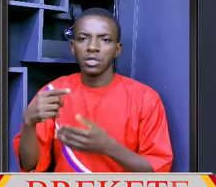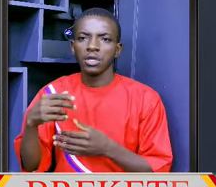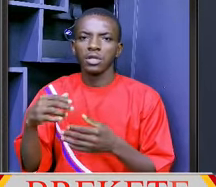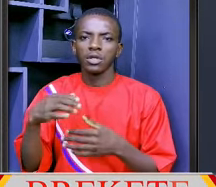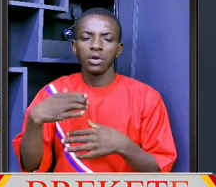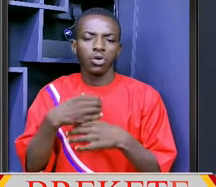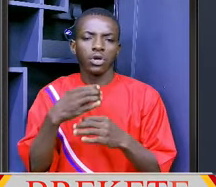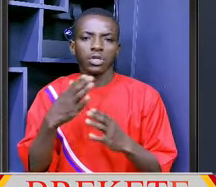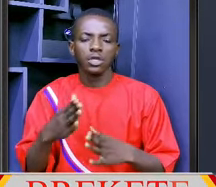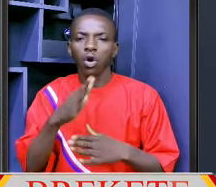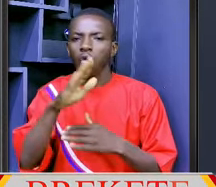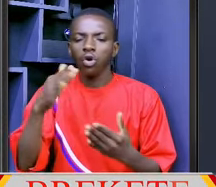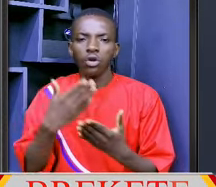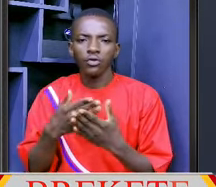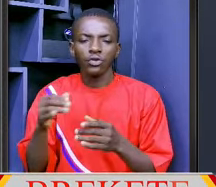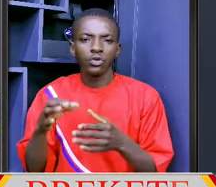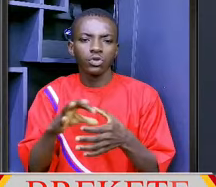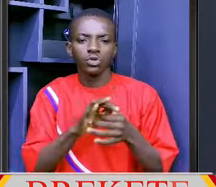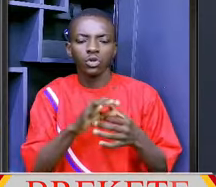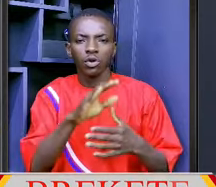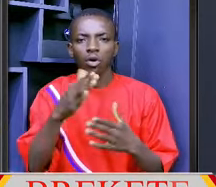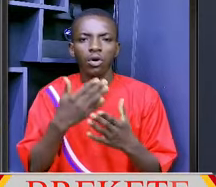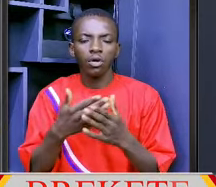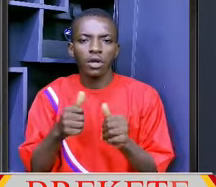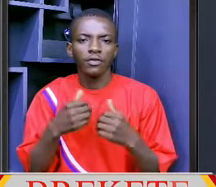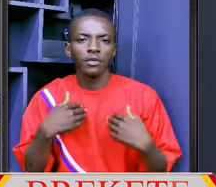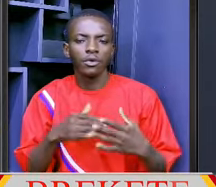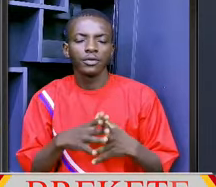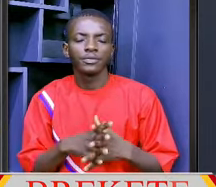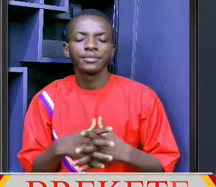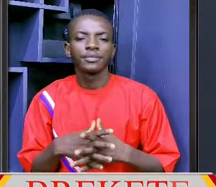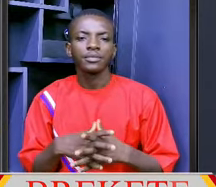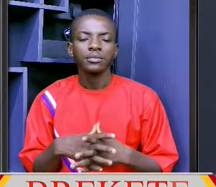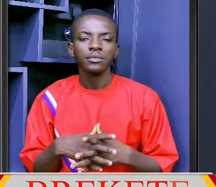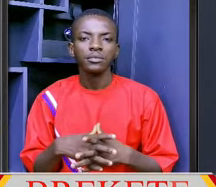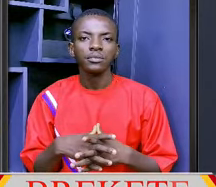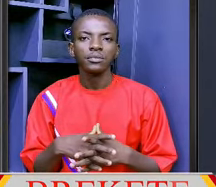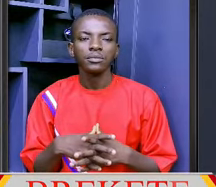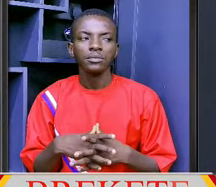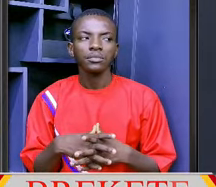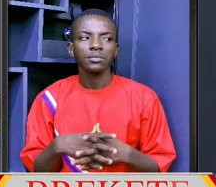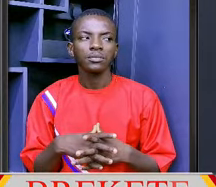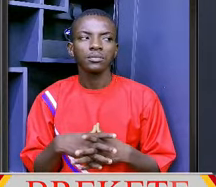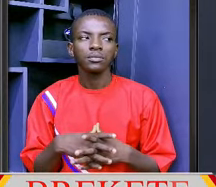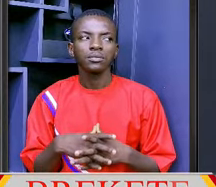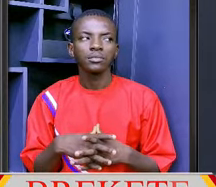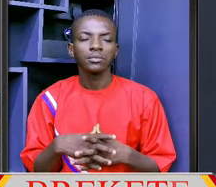na contractor, all of una will go join una. Thank you.